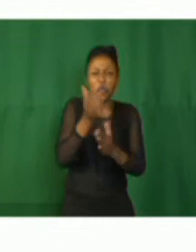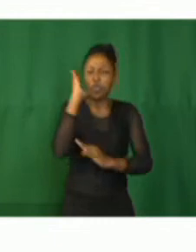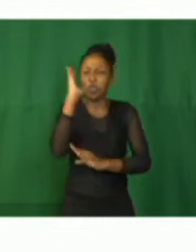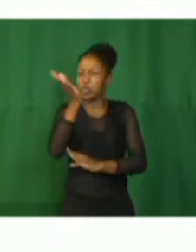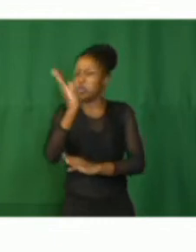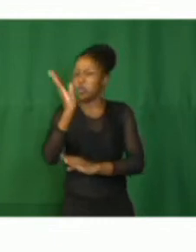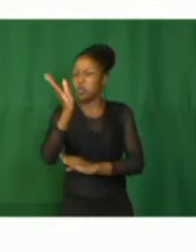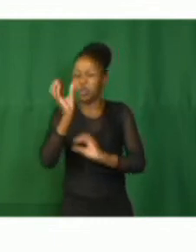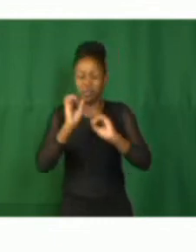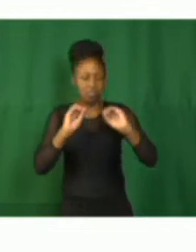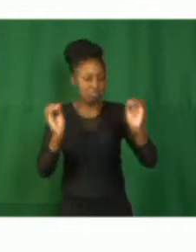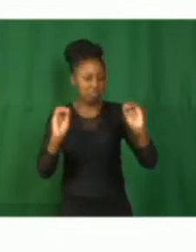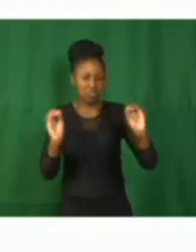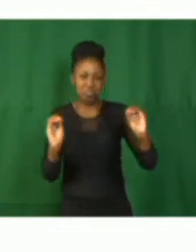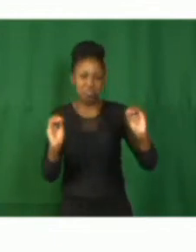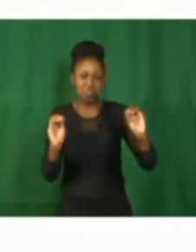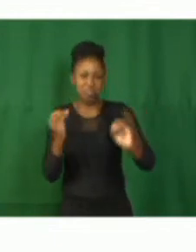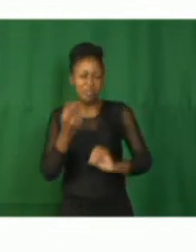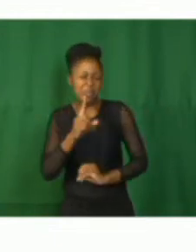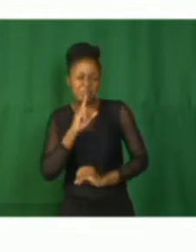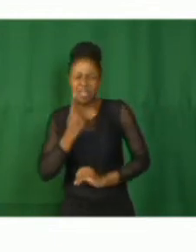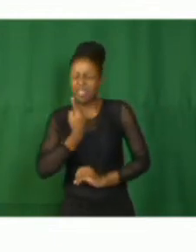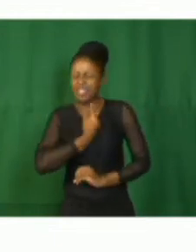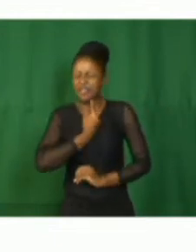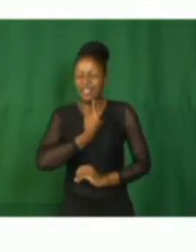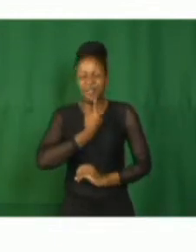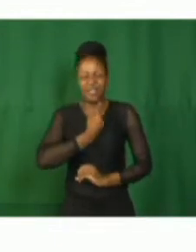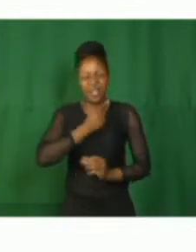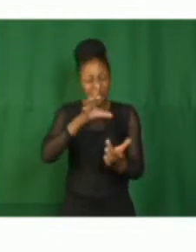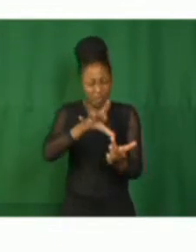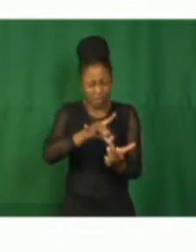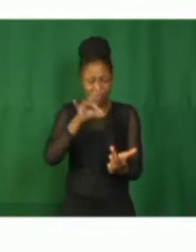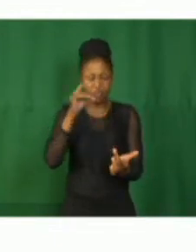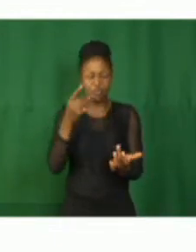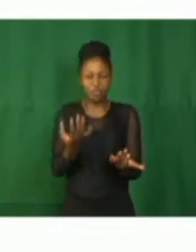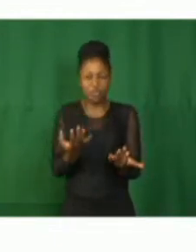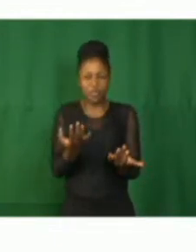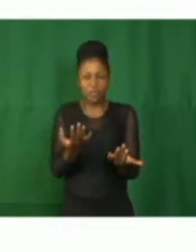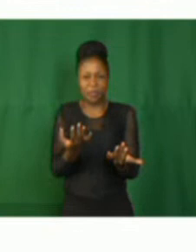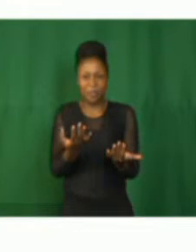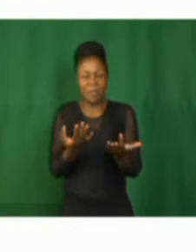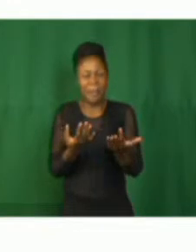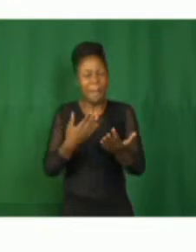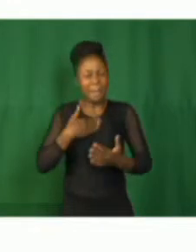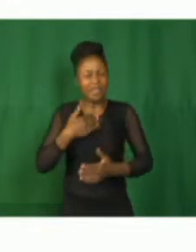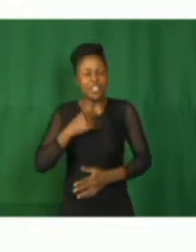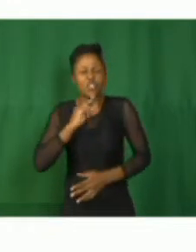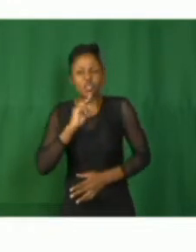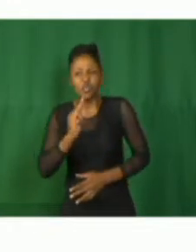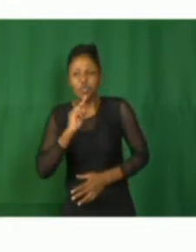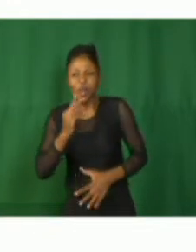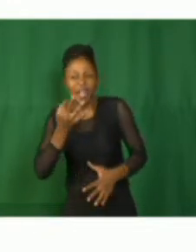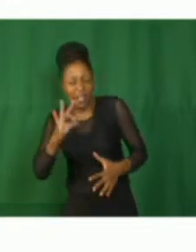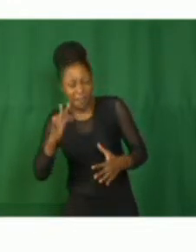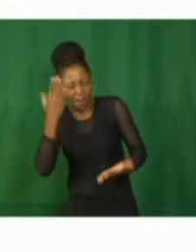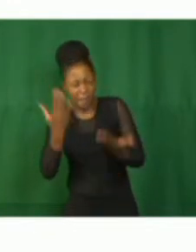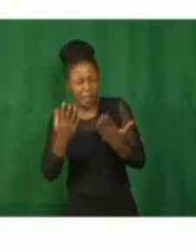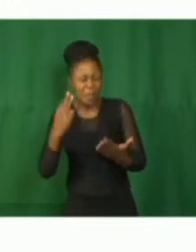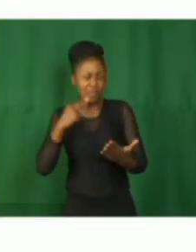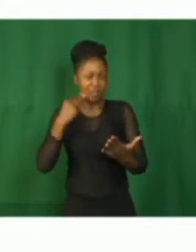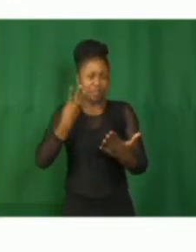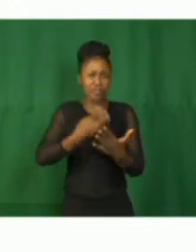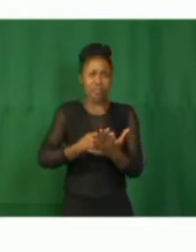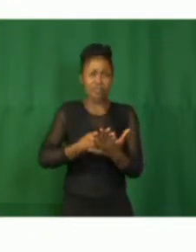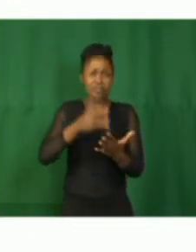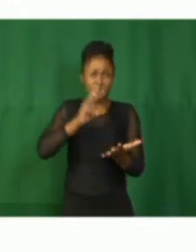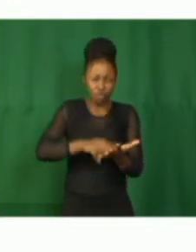believers. I am sure that probably if I was amongst the 120 believers and Peter stood up and